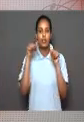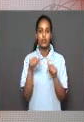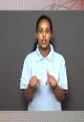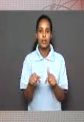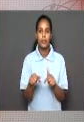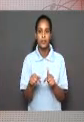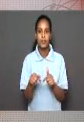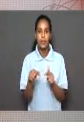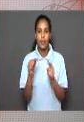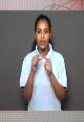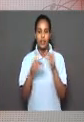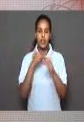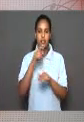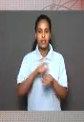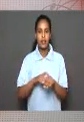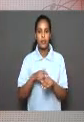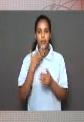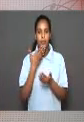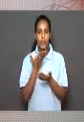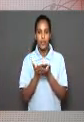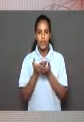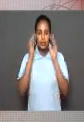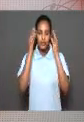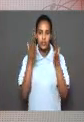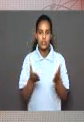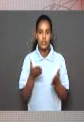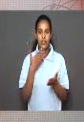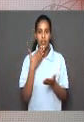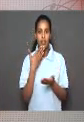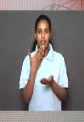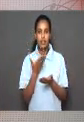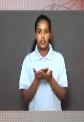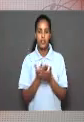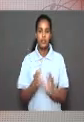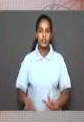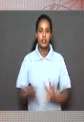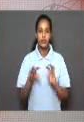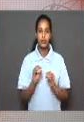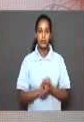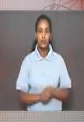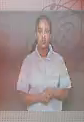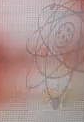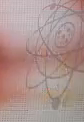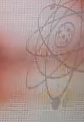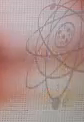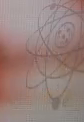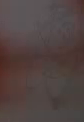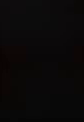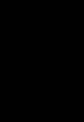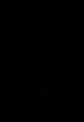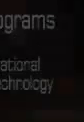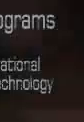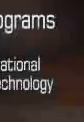today. Until next time, thank you, teacher. Thank you, students.